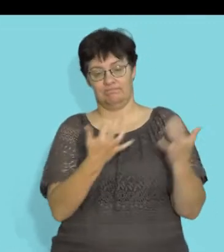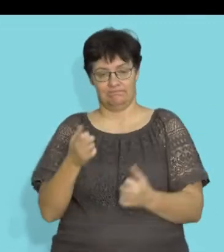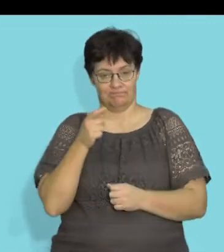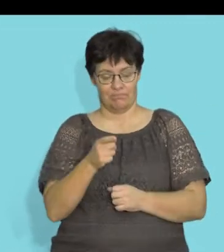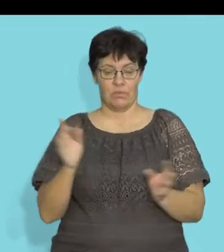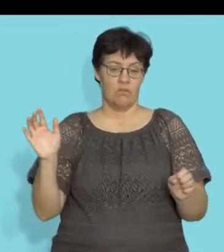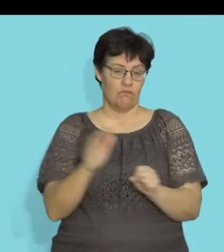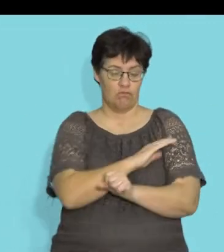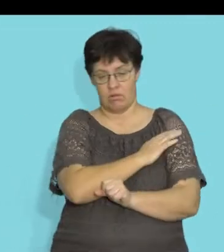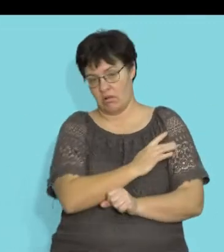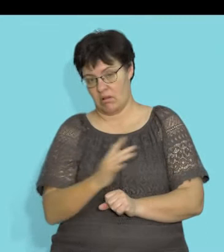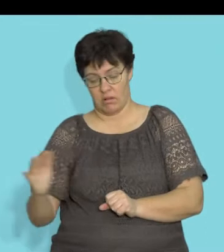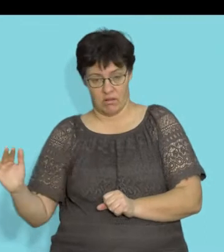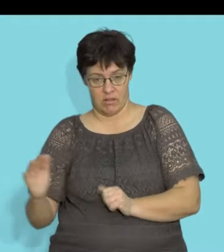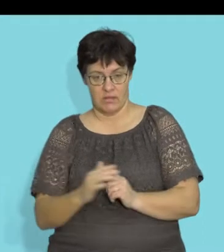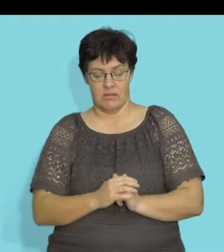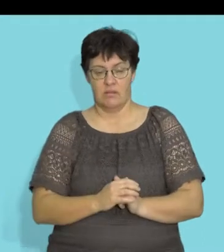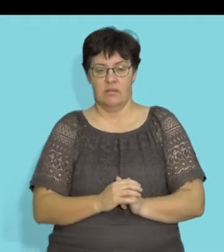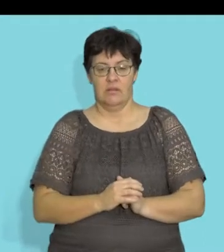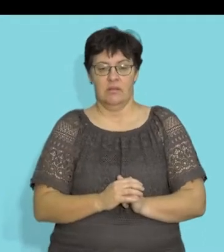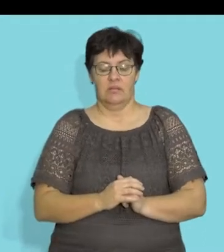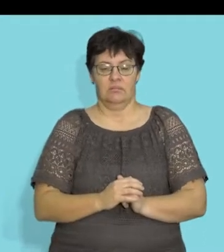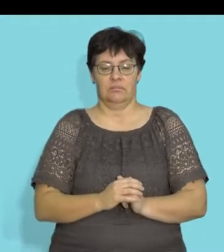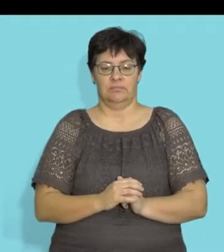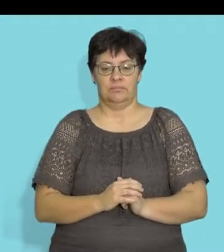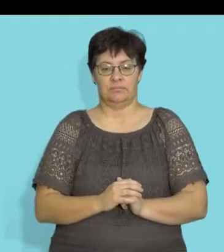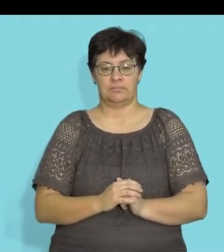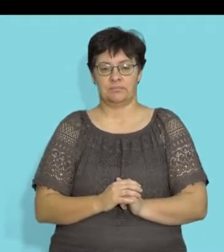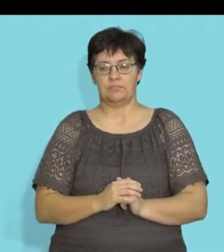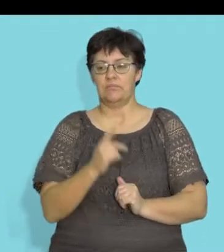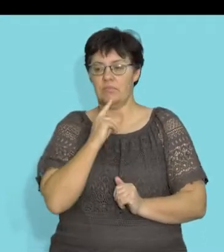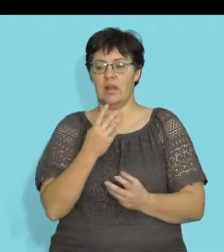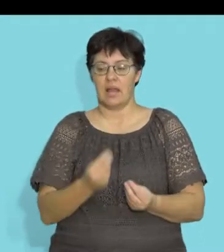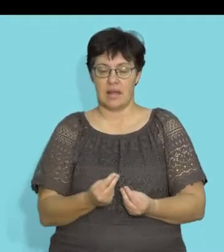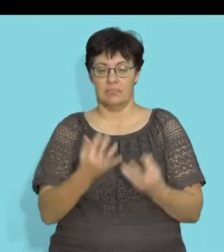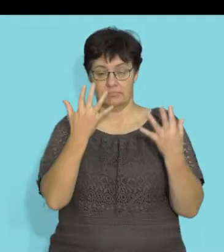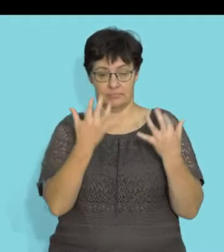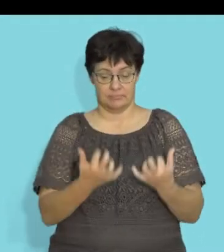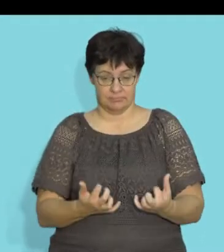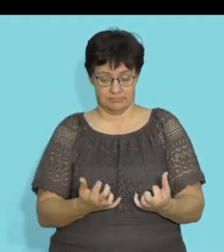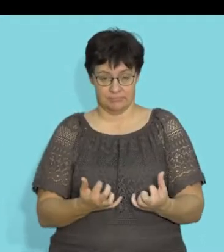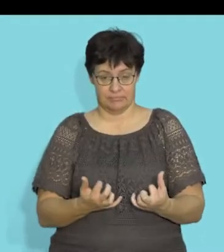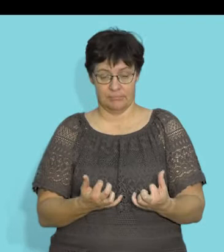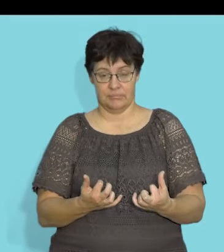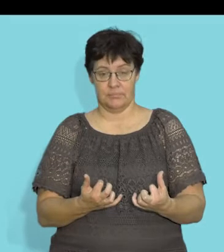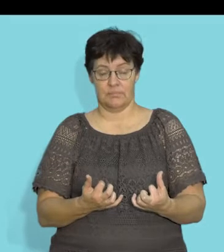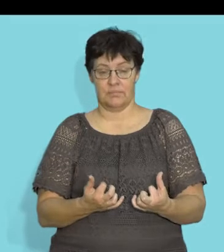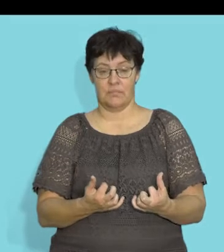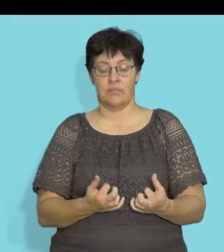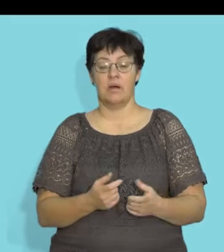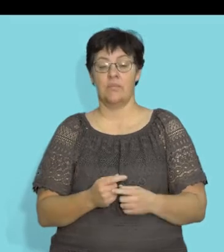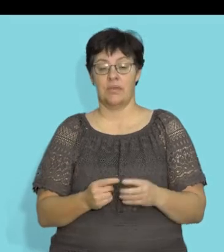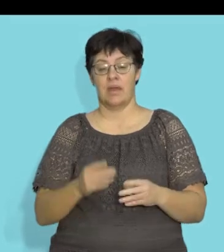of the entire series. So this means that when I can calculate the sum of a series with